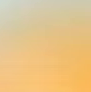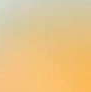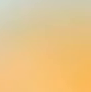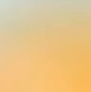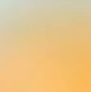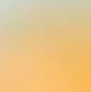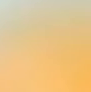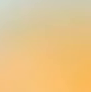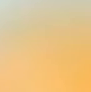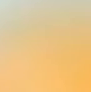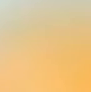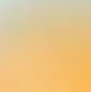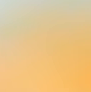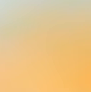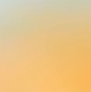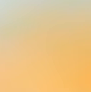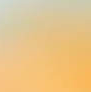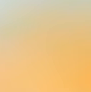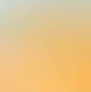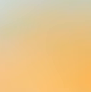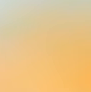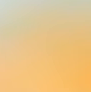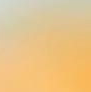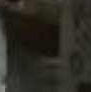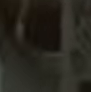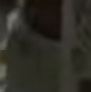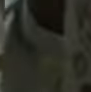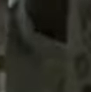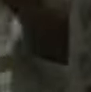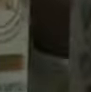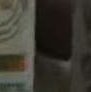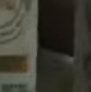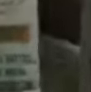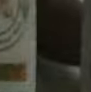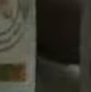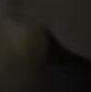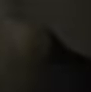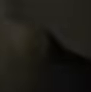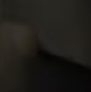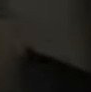If we didn't get